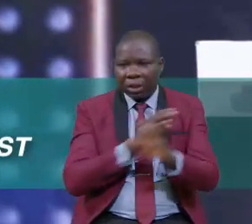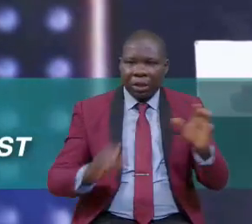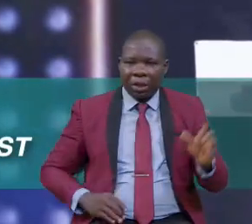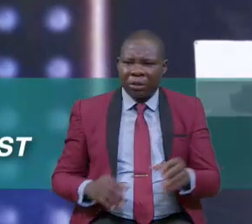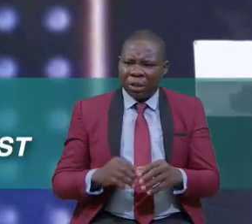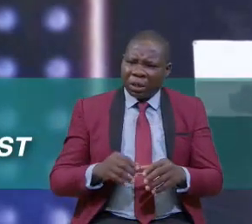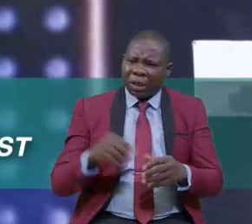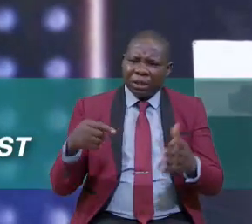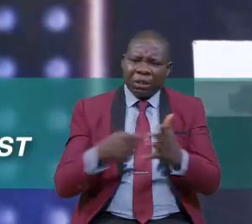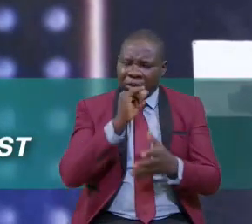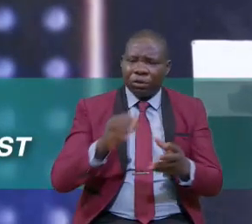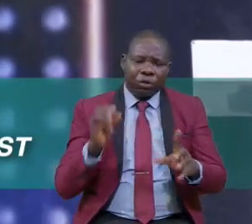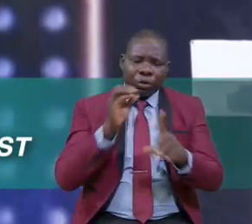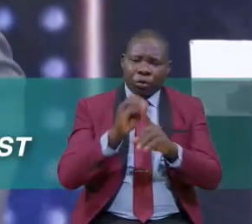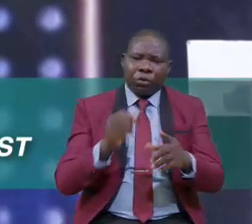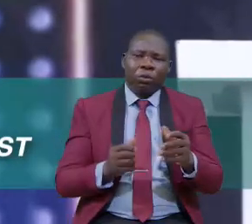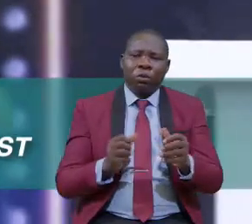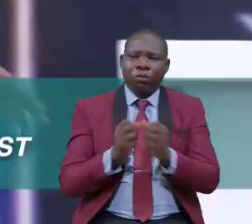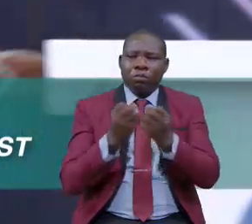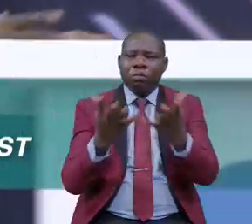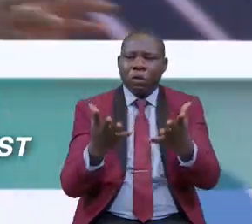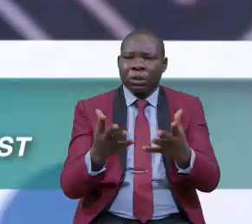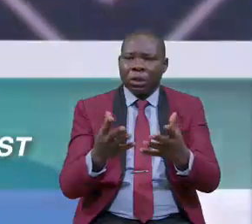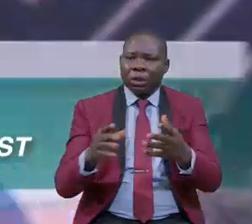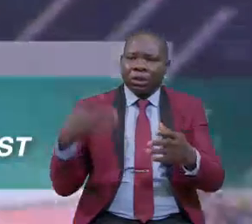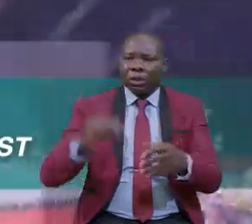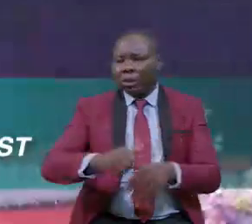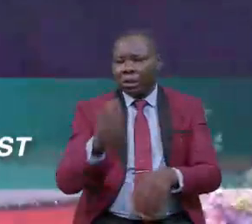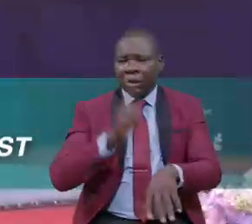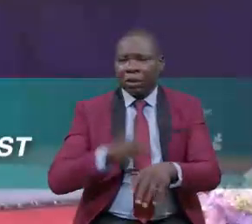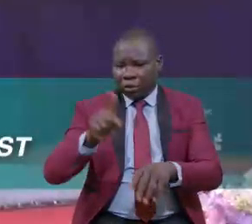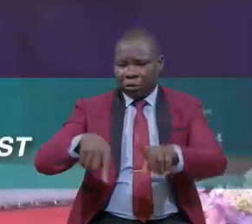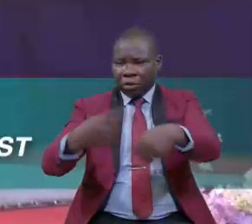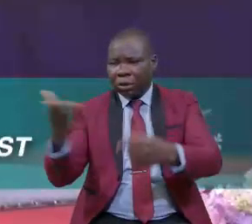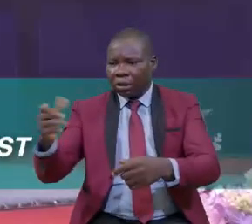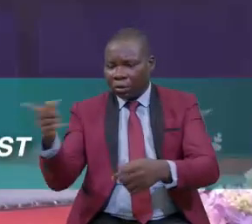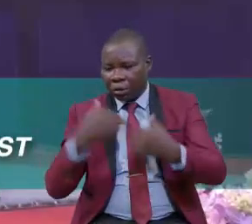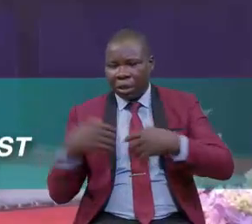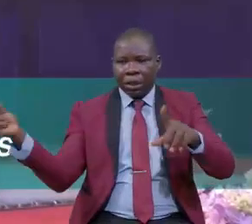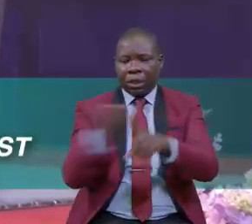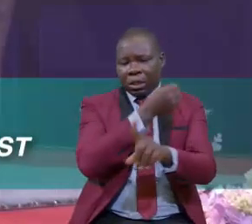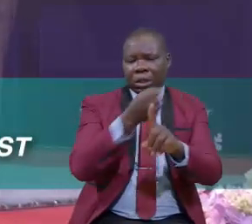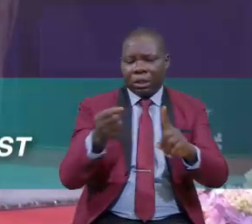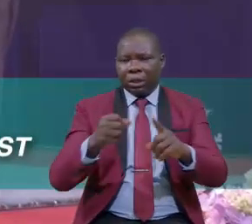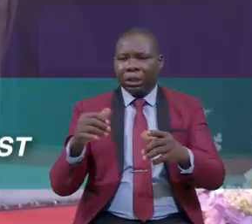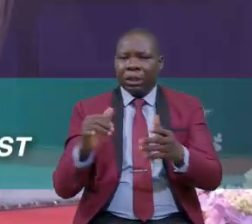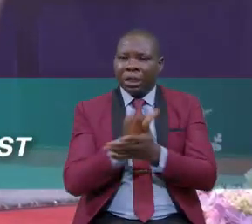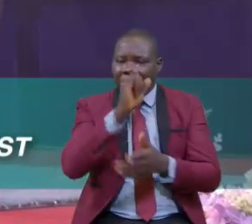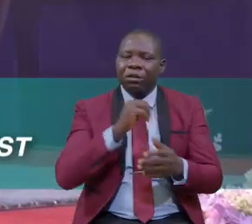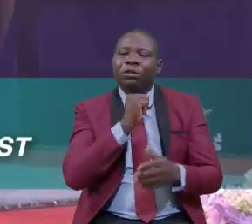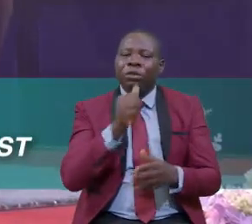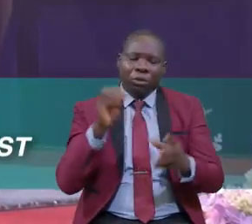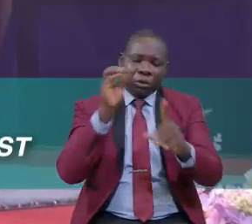had accident. Have you not learned your lesson? The other time you went there and you had this, you had that. Have you, you know, not learned